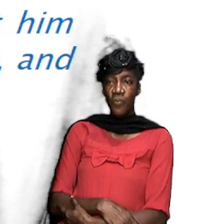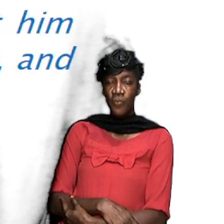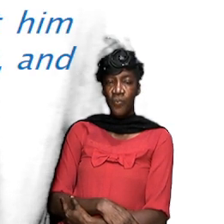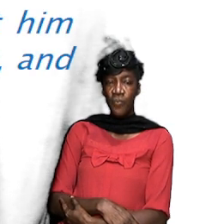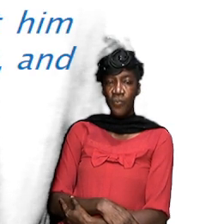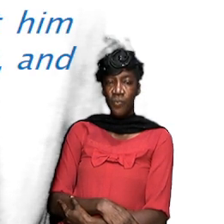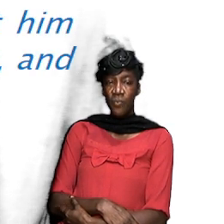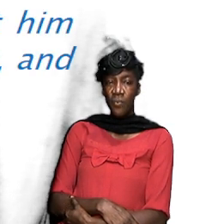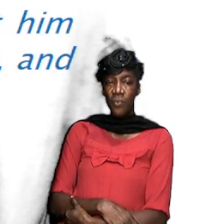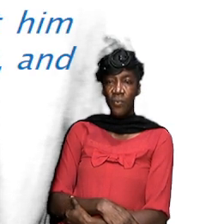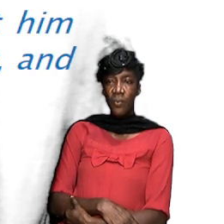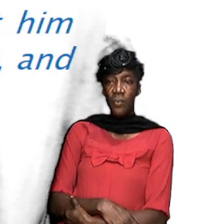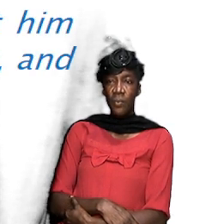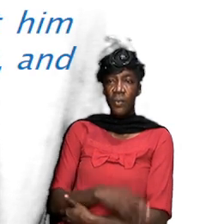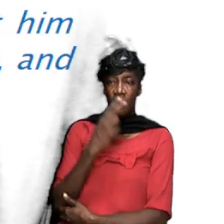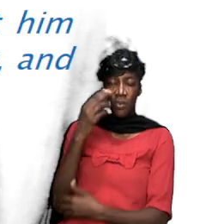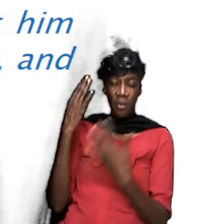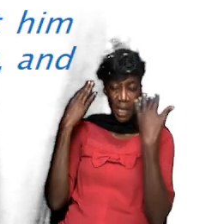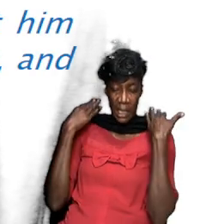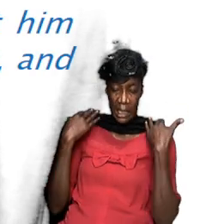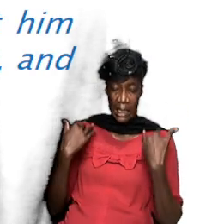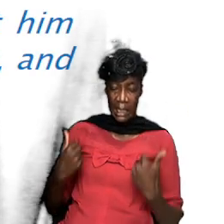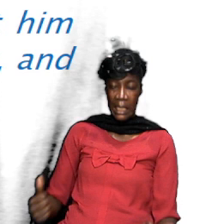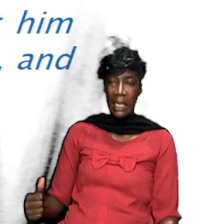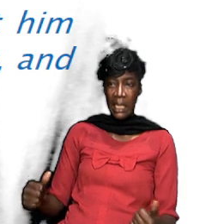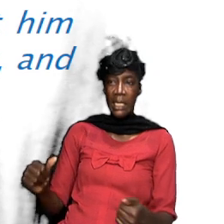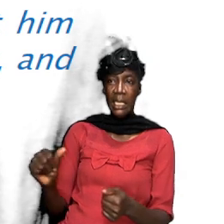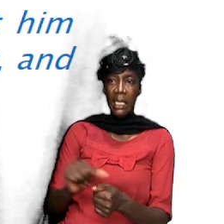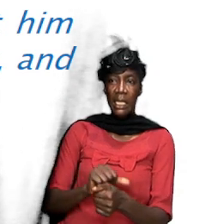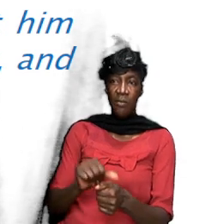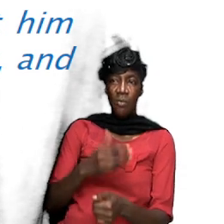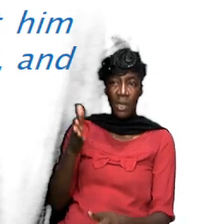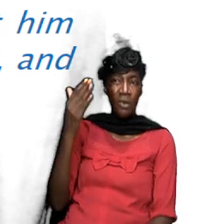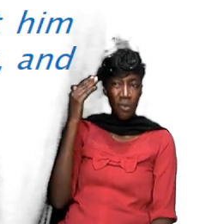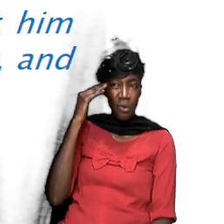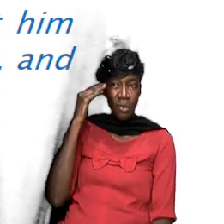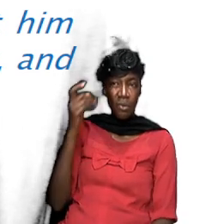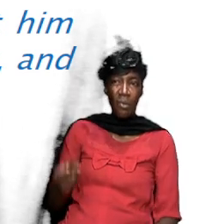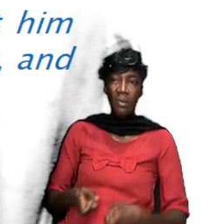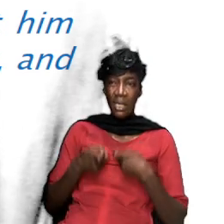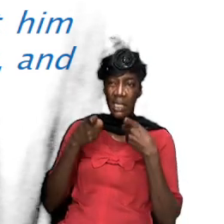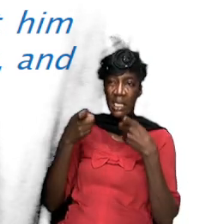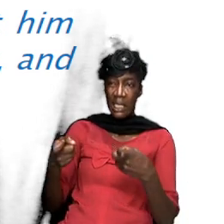it should be healing for everyone that you know is sick.